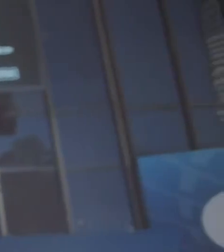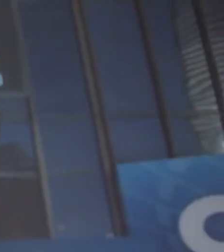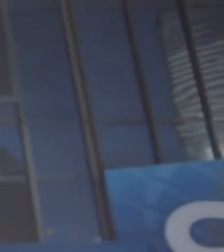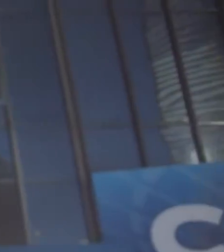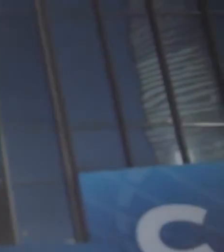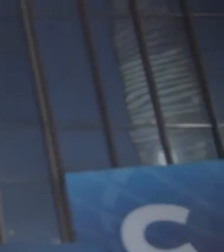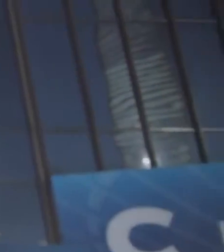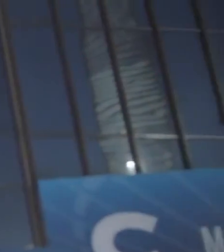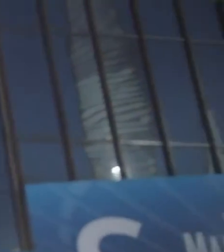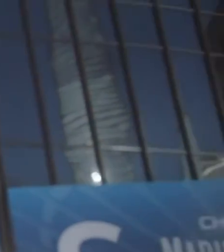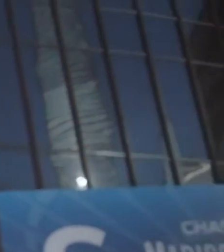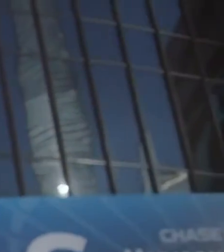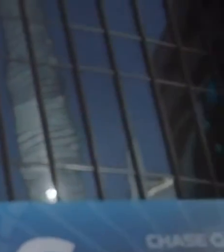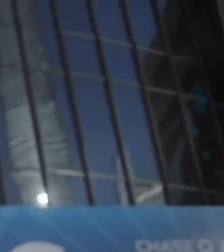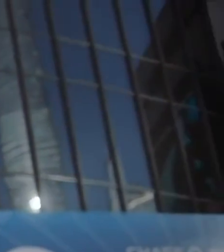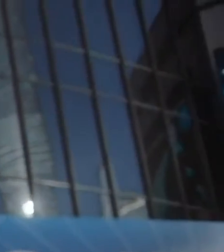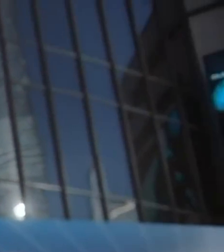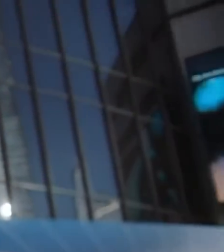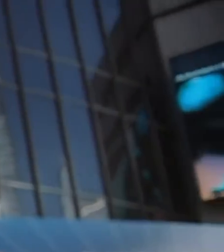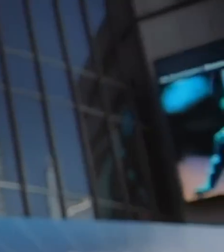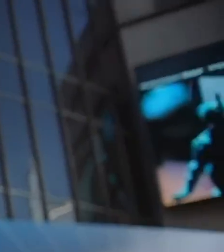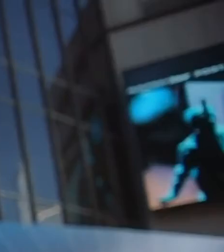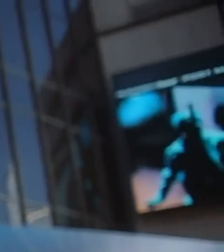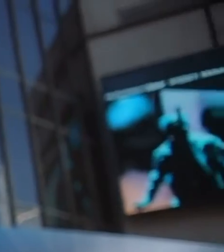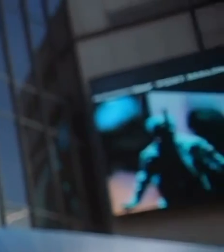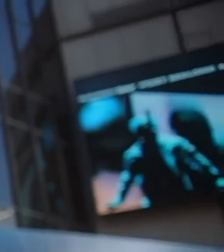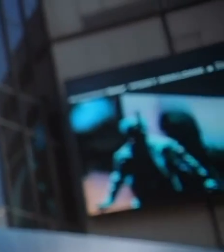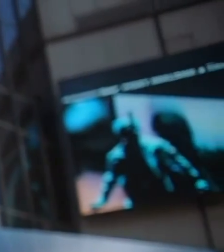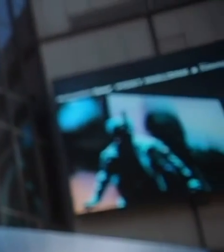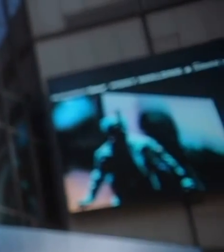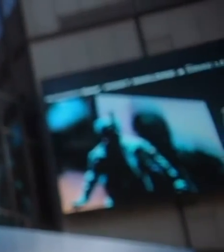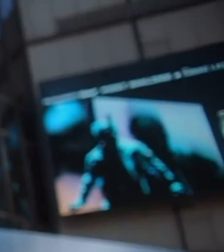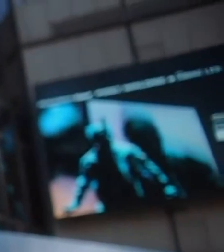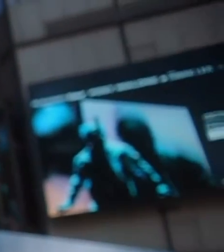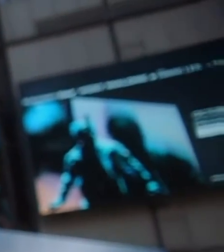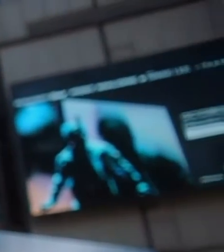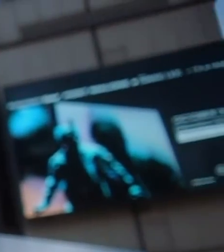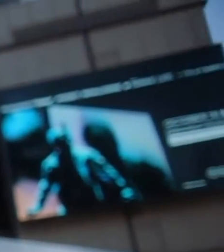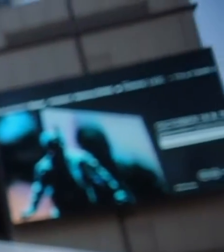worked on a project that won 2 Grammys.